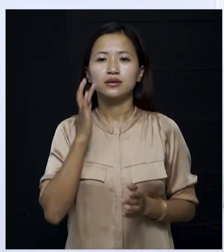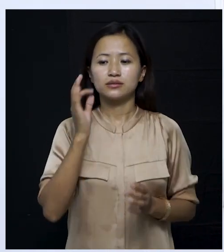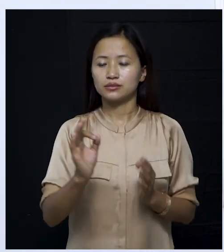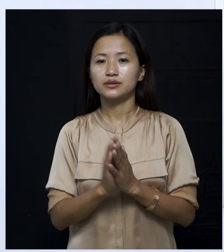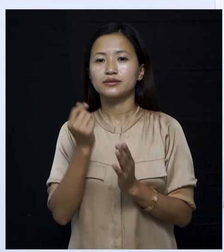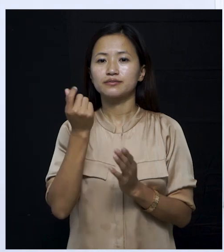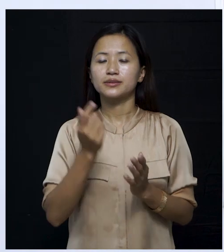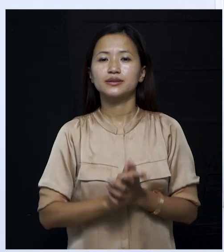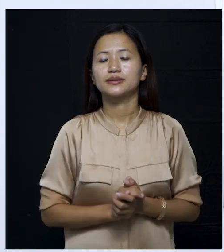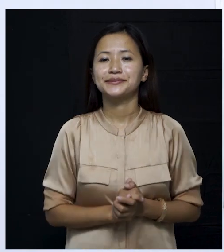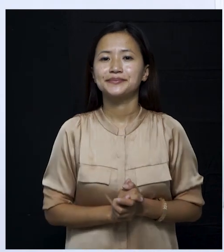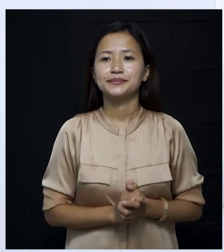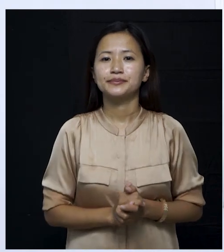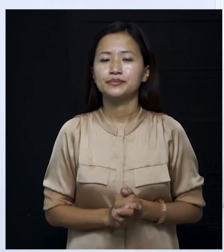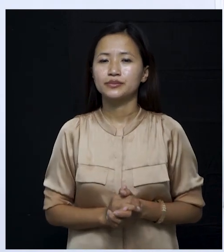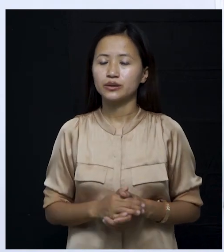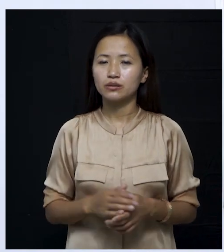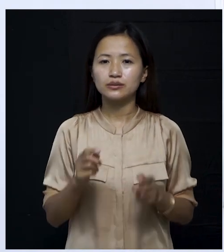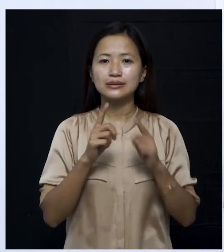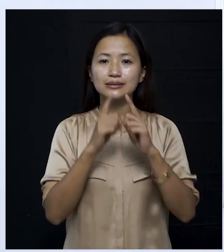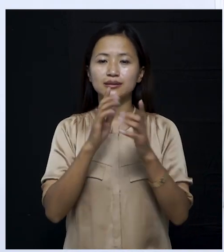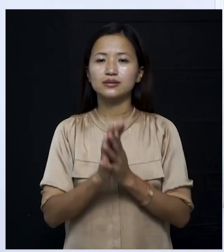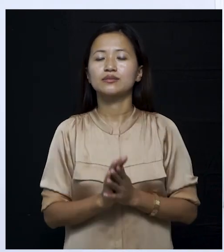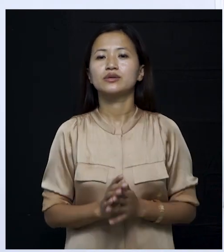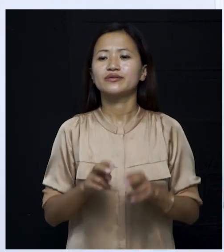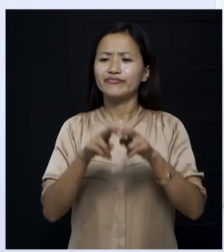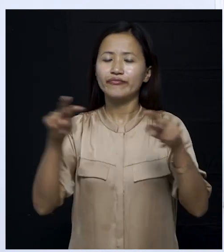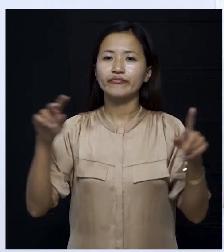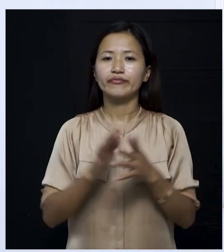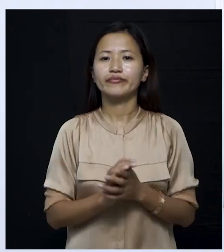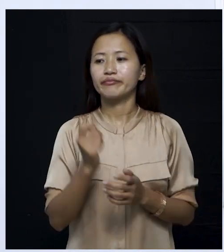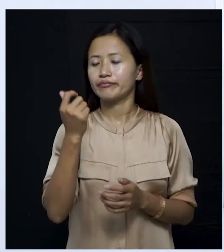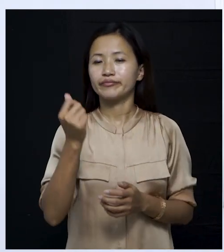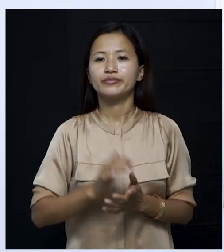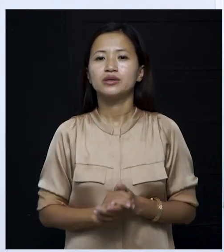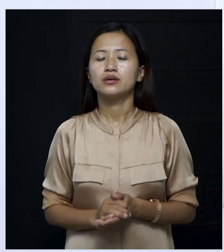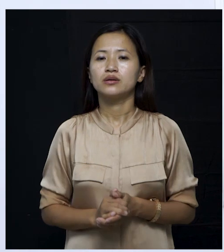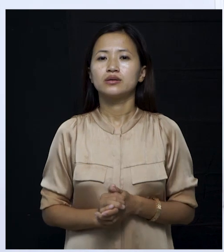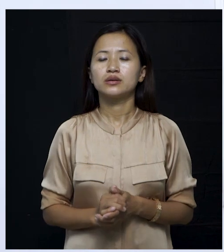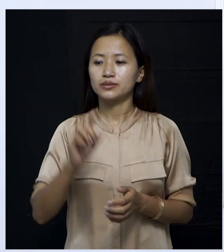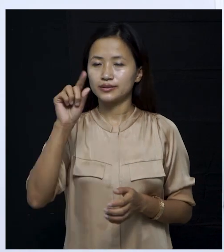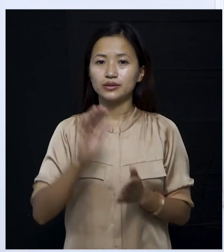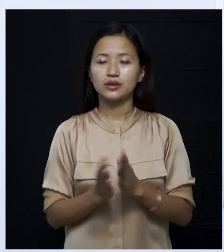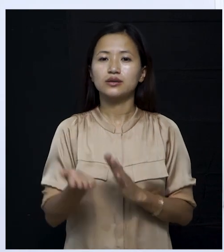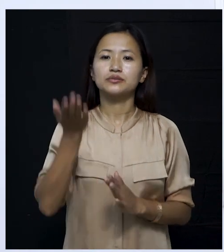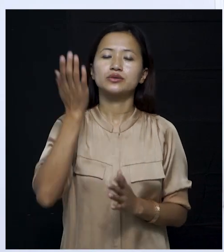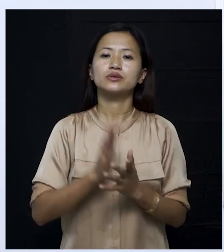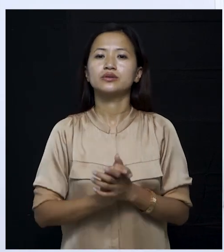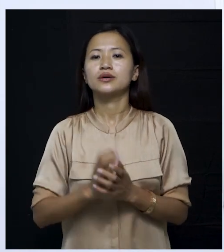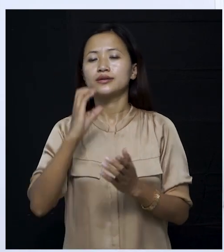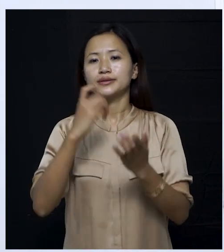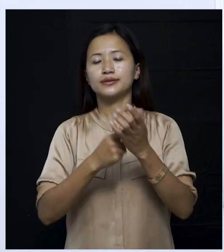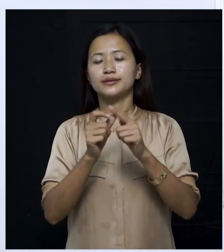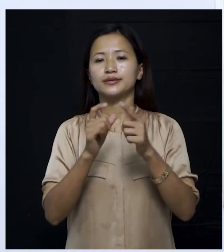importance of money. Then we have also discussed about the different kinds of money, and we did up to the